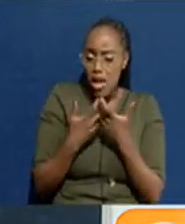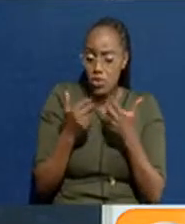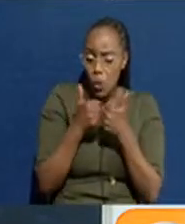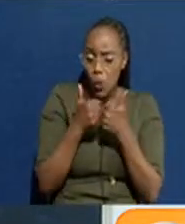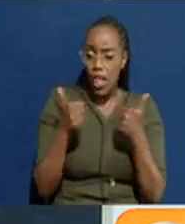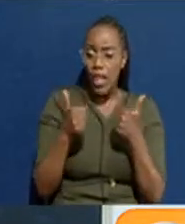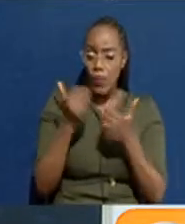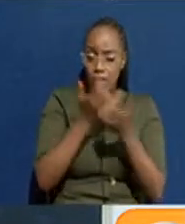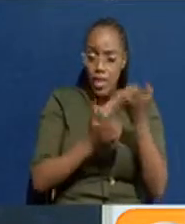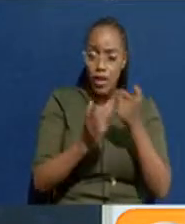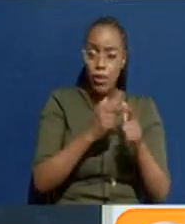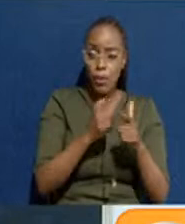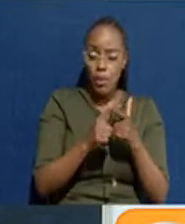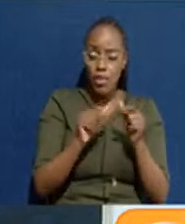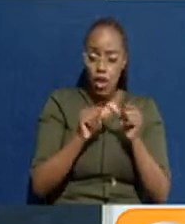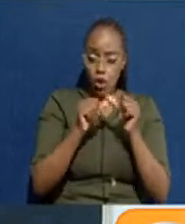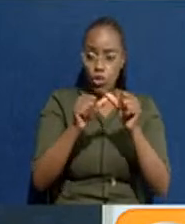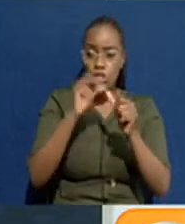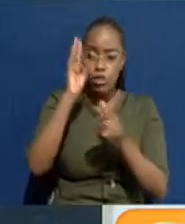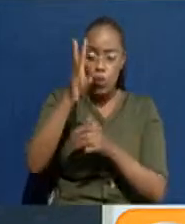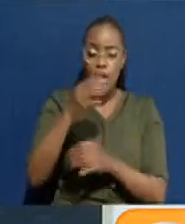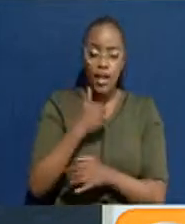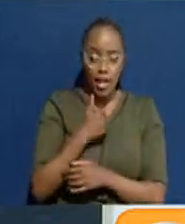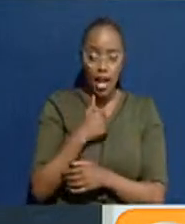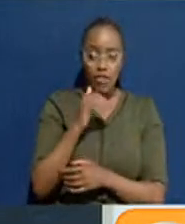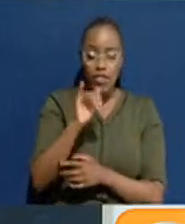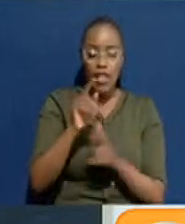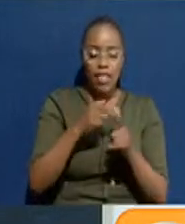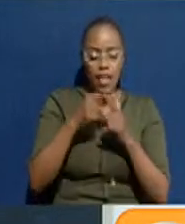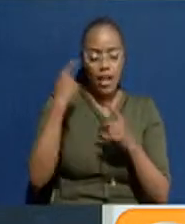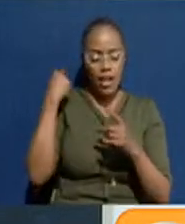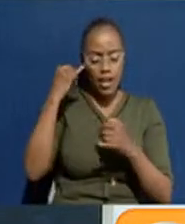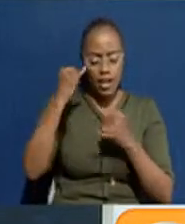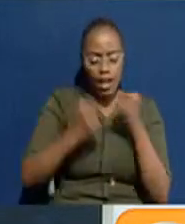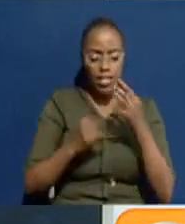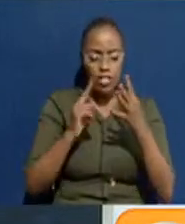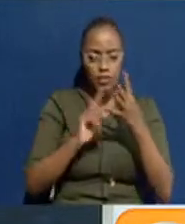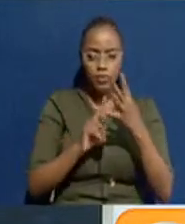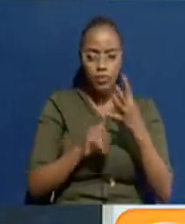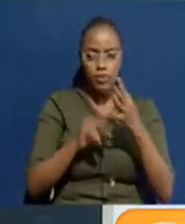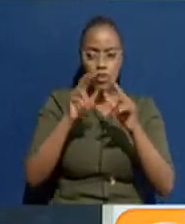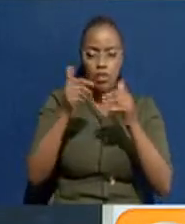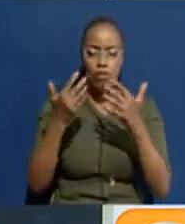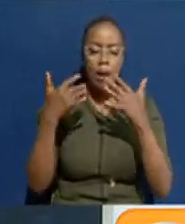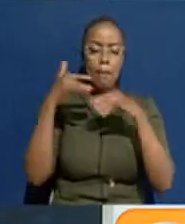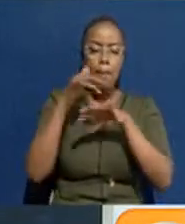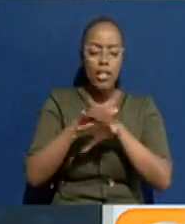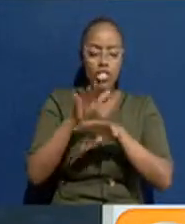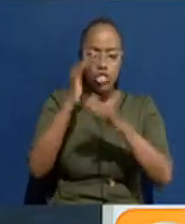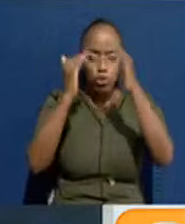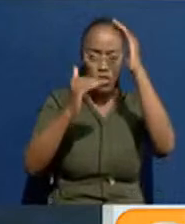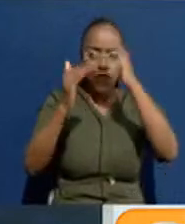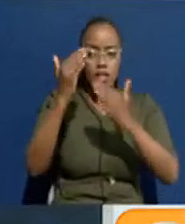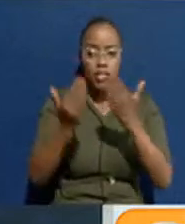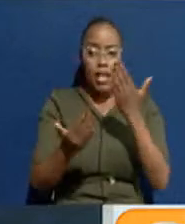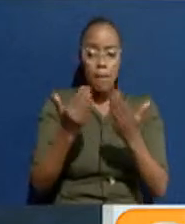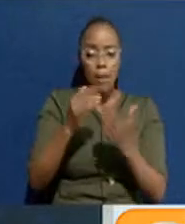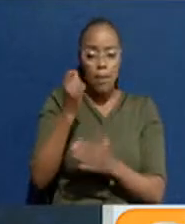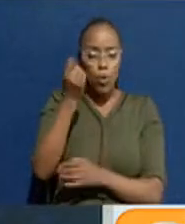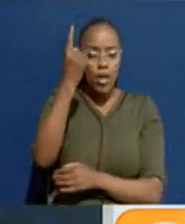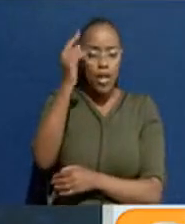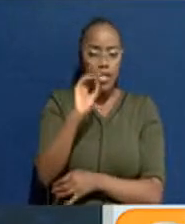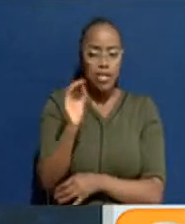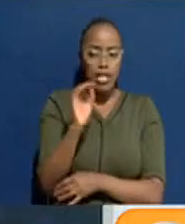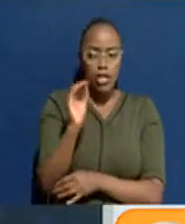to the economy, then we proceed and have them. And lastly, on the issue of merging universities, perhaps we do not